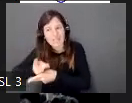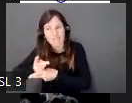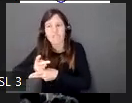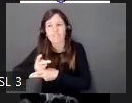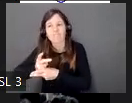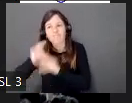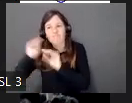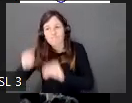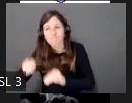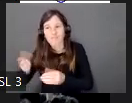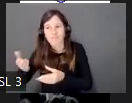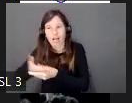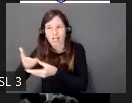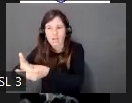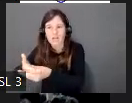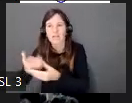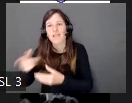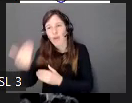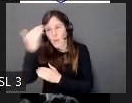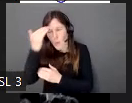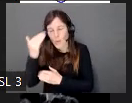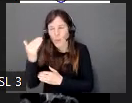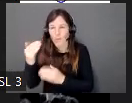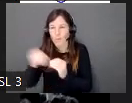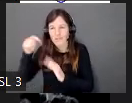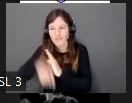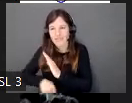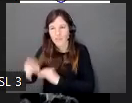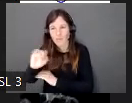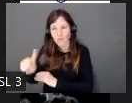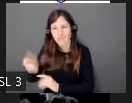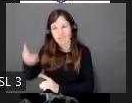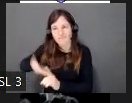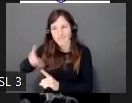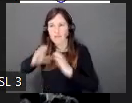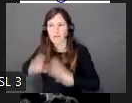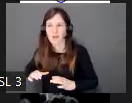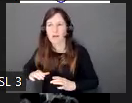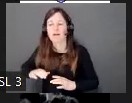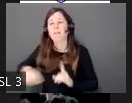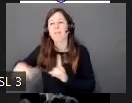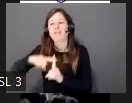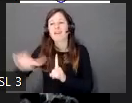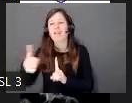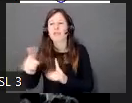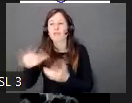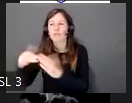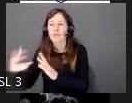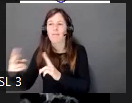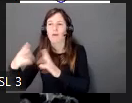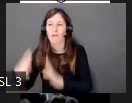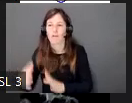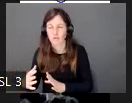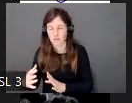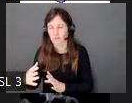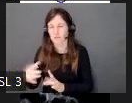care based on the risk of the client that's before us and other partners in the community. They can reach out in that circle of care